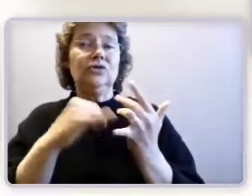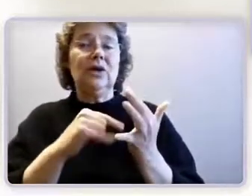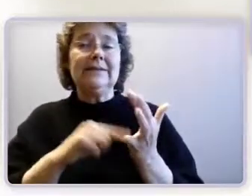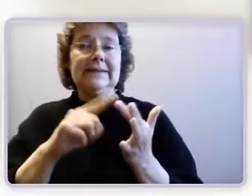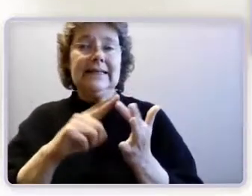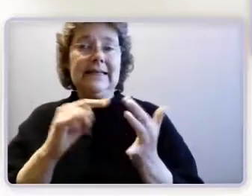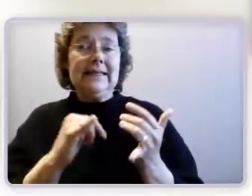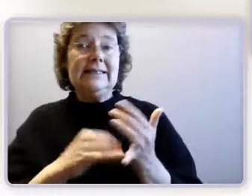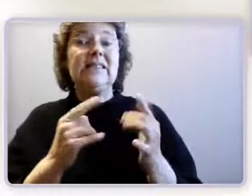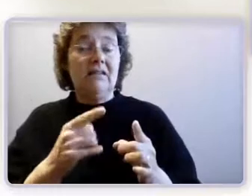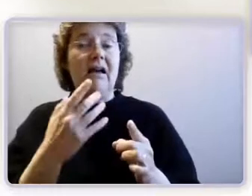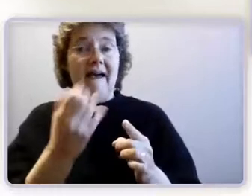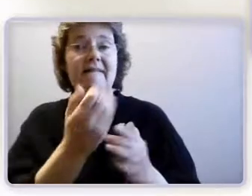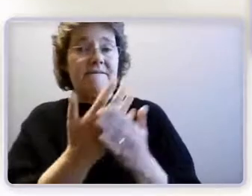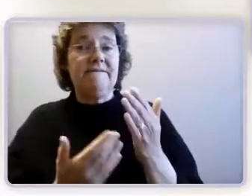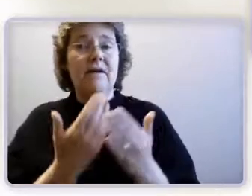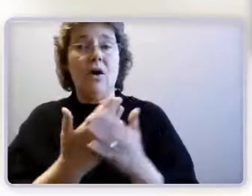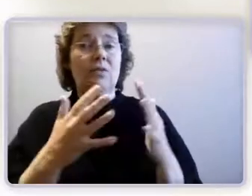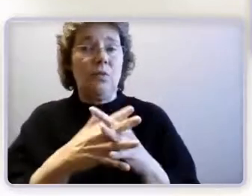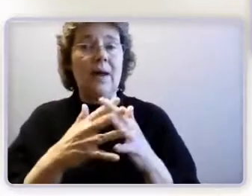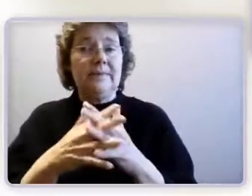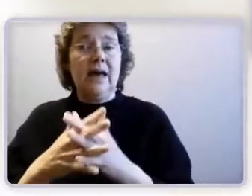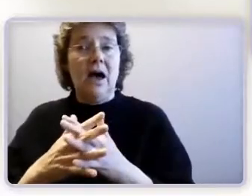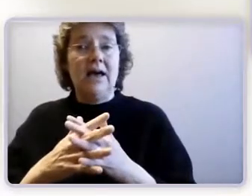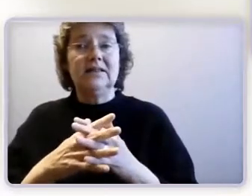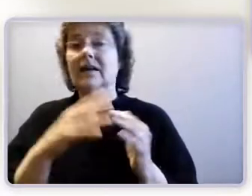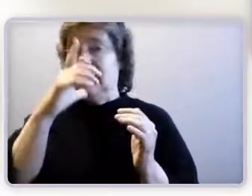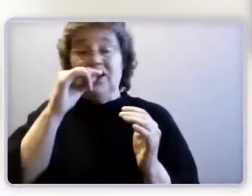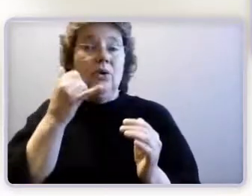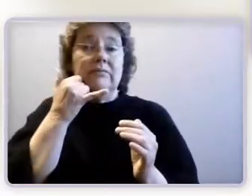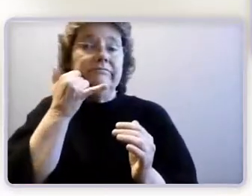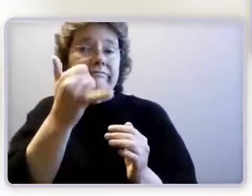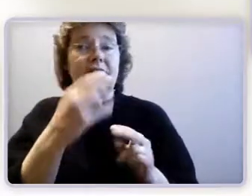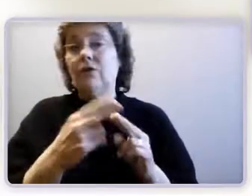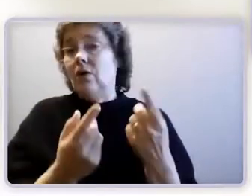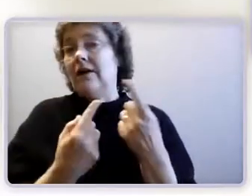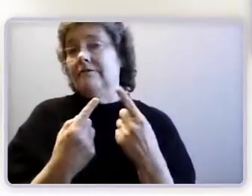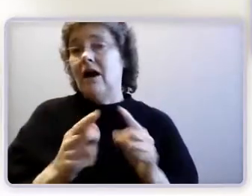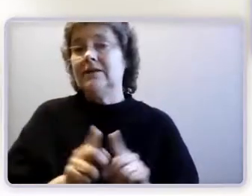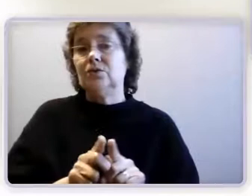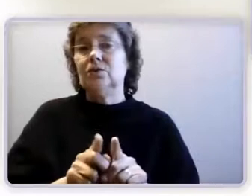from its website, or I think you can call them VICE as well.